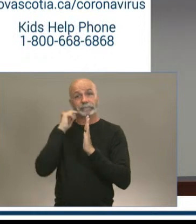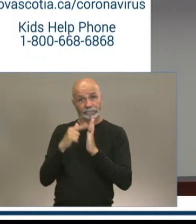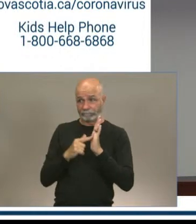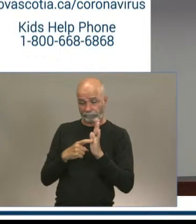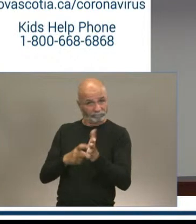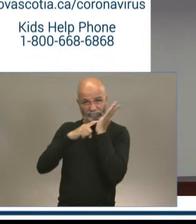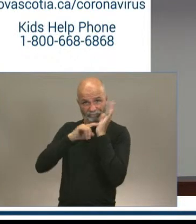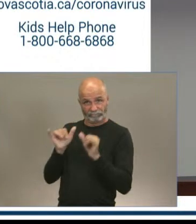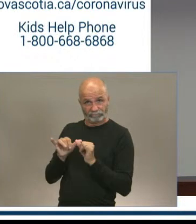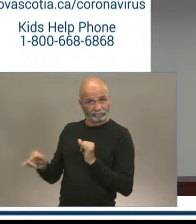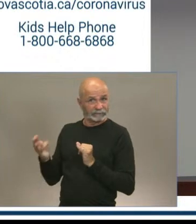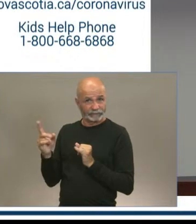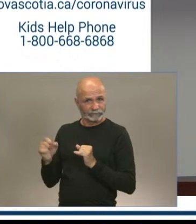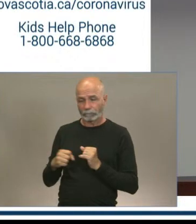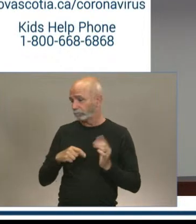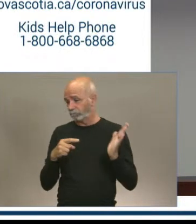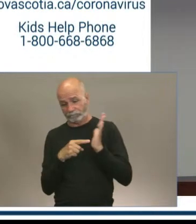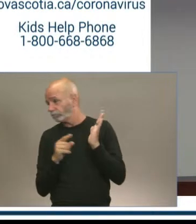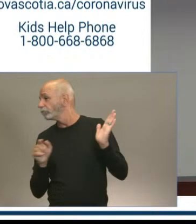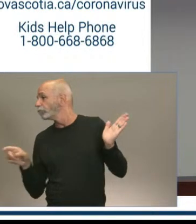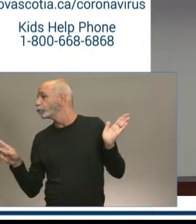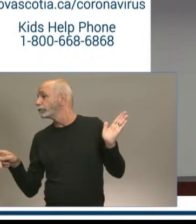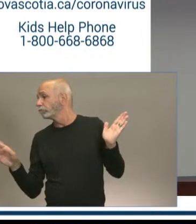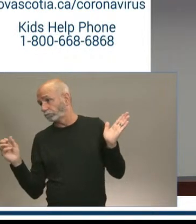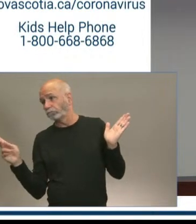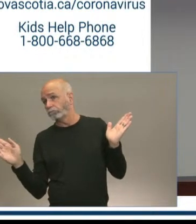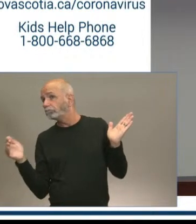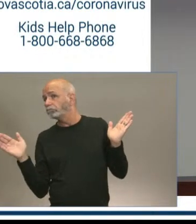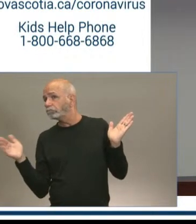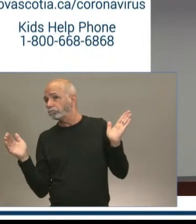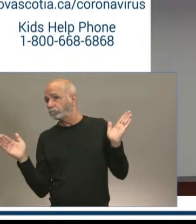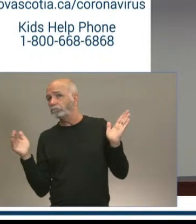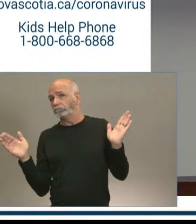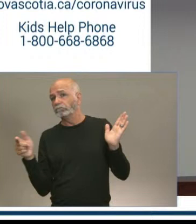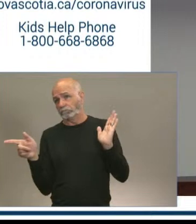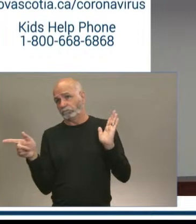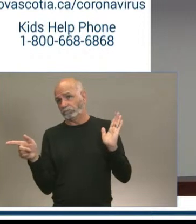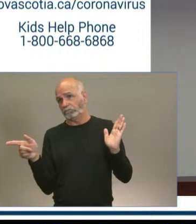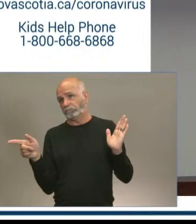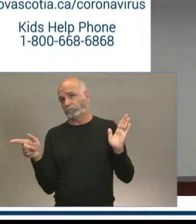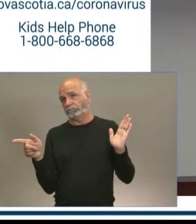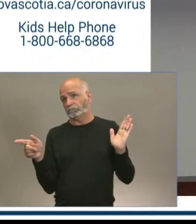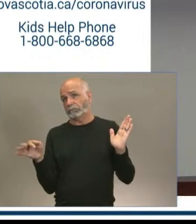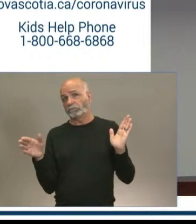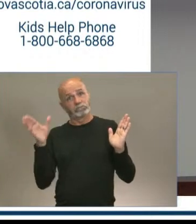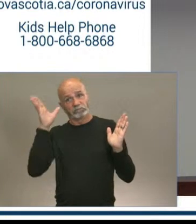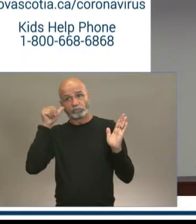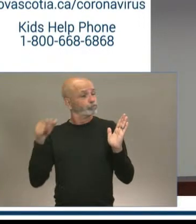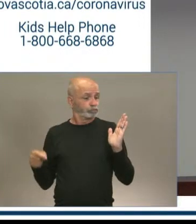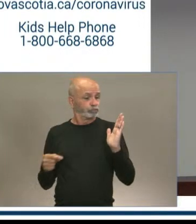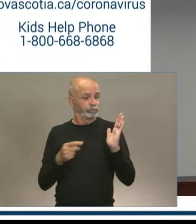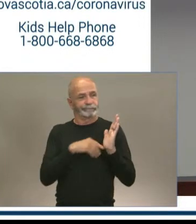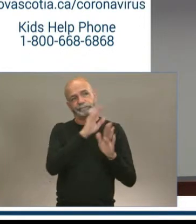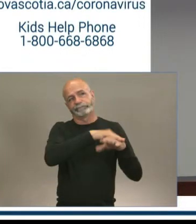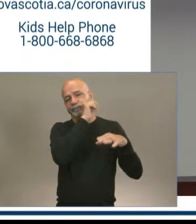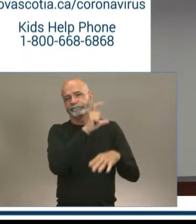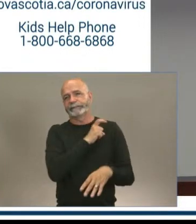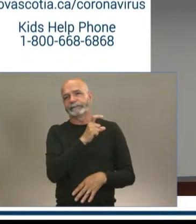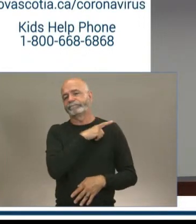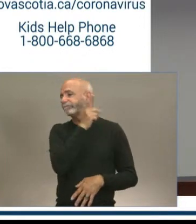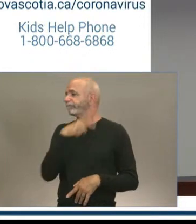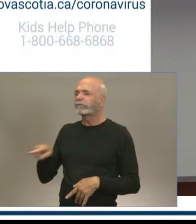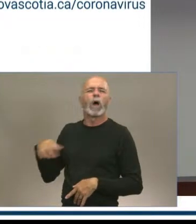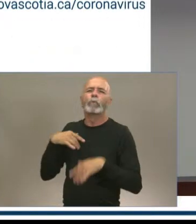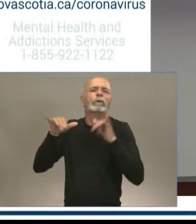check-in that we have in place, and then referring people to law enforcement as necessary. So we'll continue to use